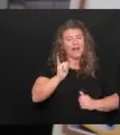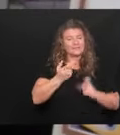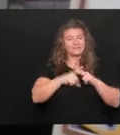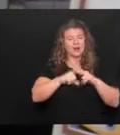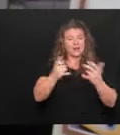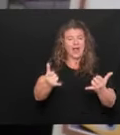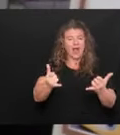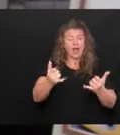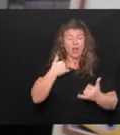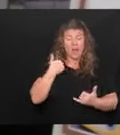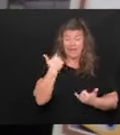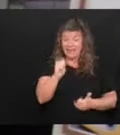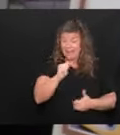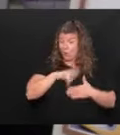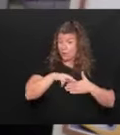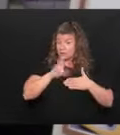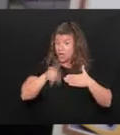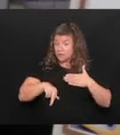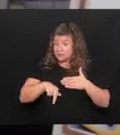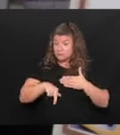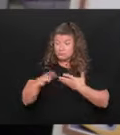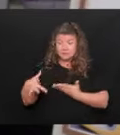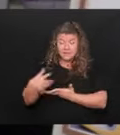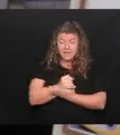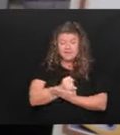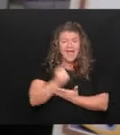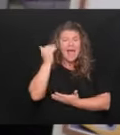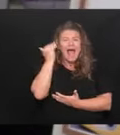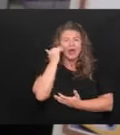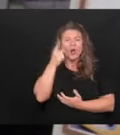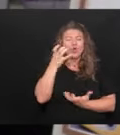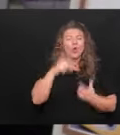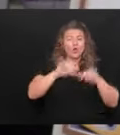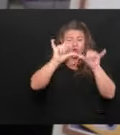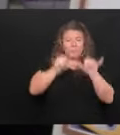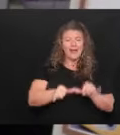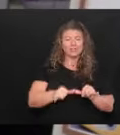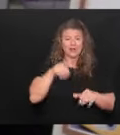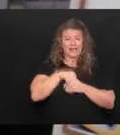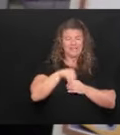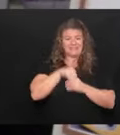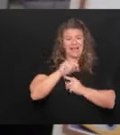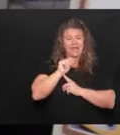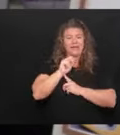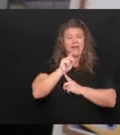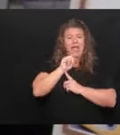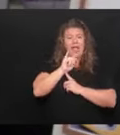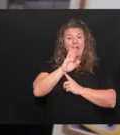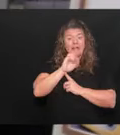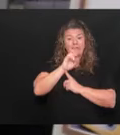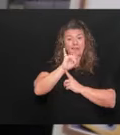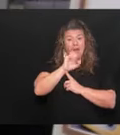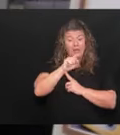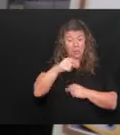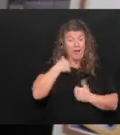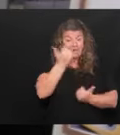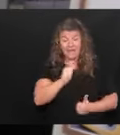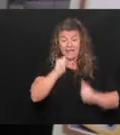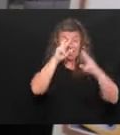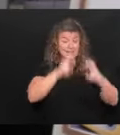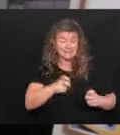that we've gotten from that we could share? I know we were looking to measure antibodies. I was wondering if the initial tests have given us any results. Thank